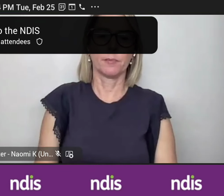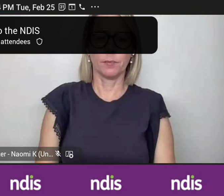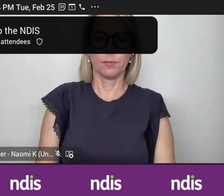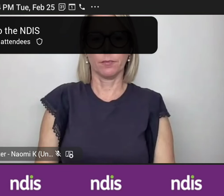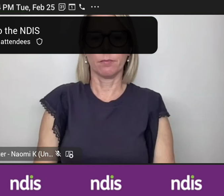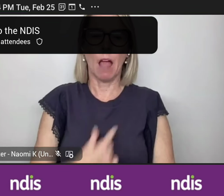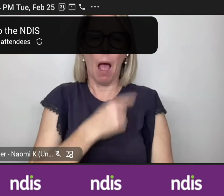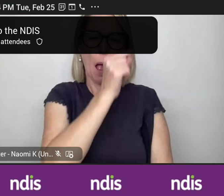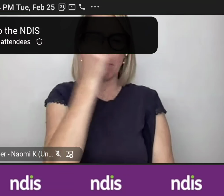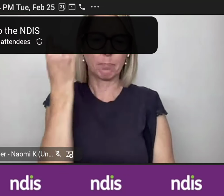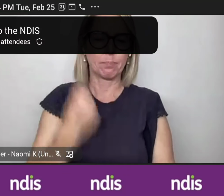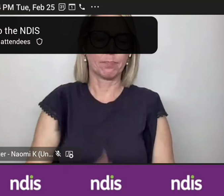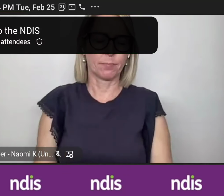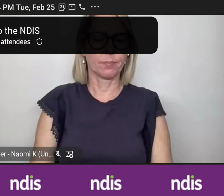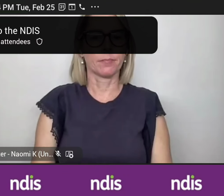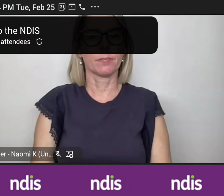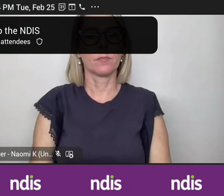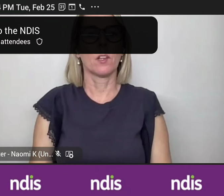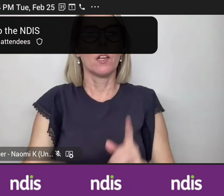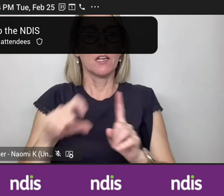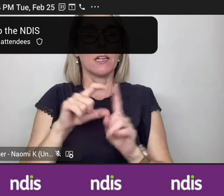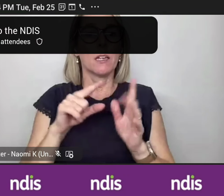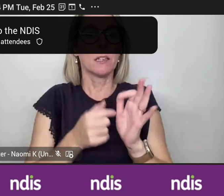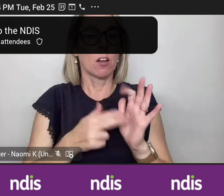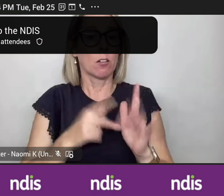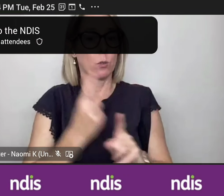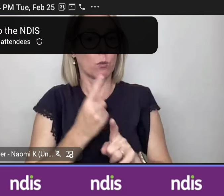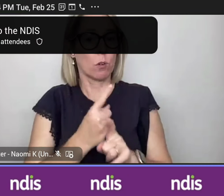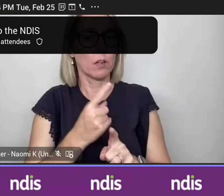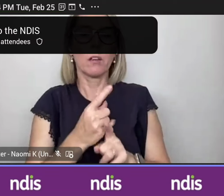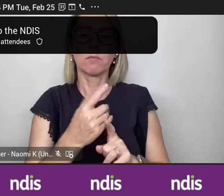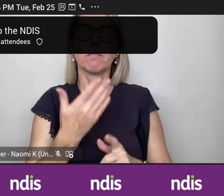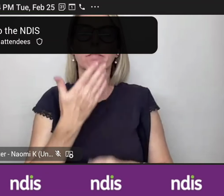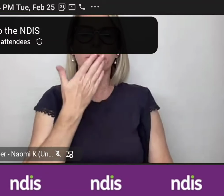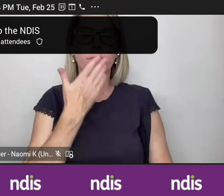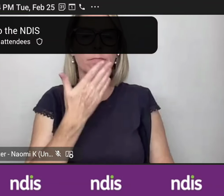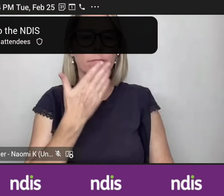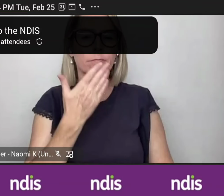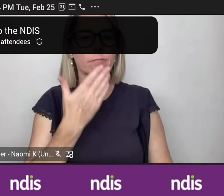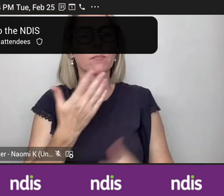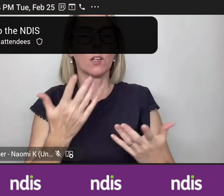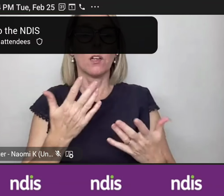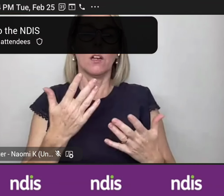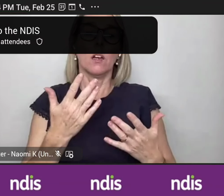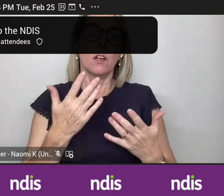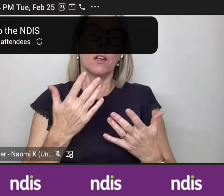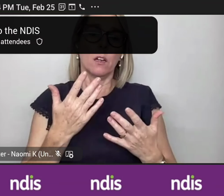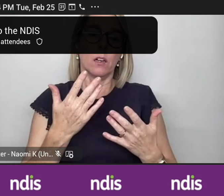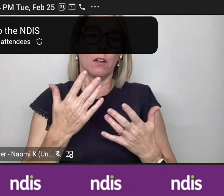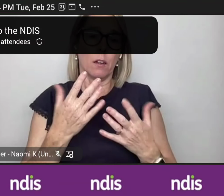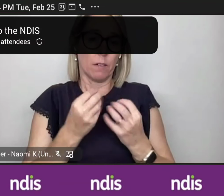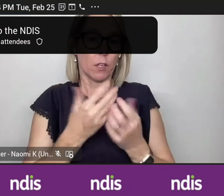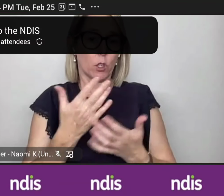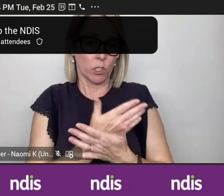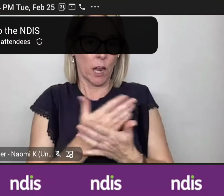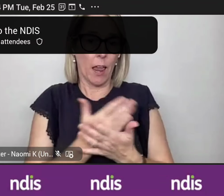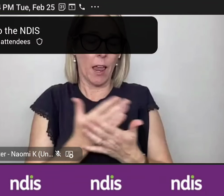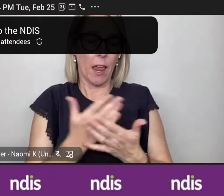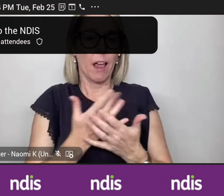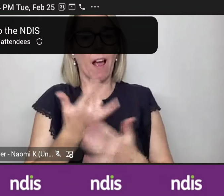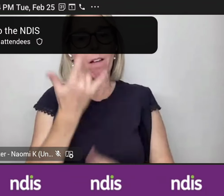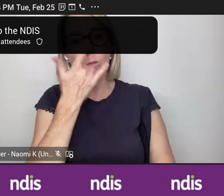Great. Thanks for those responses, Tony. We appreciate all the information that you have shared. Unfortunately, we are out of time. Thank you to those people